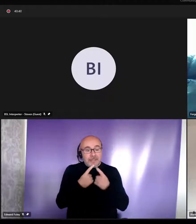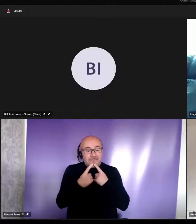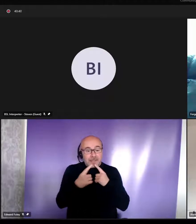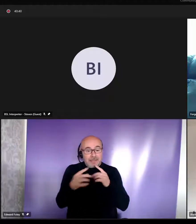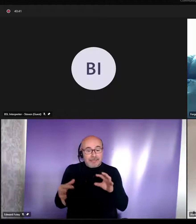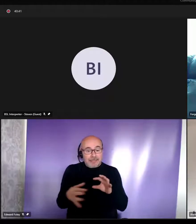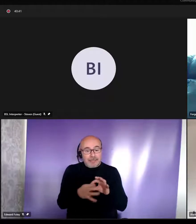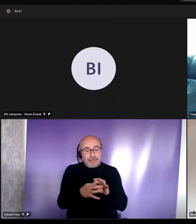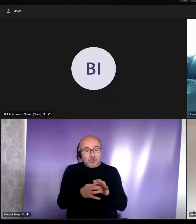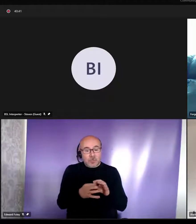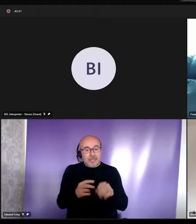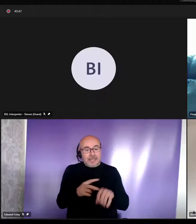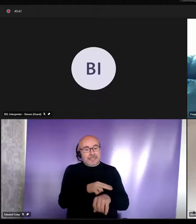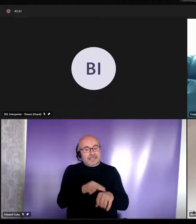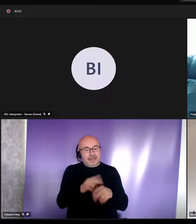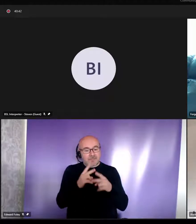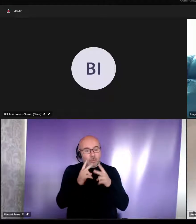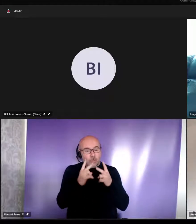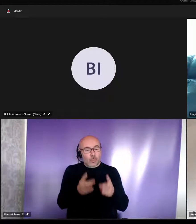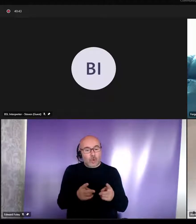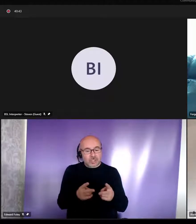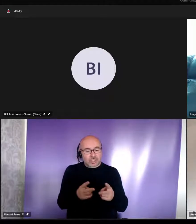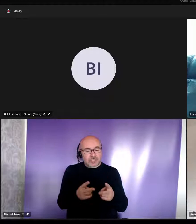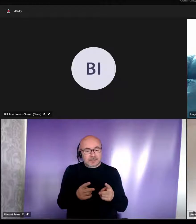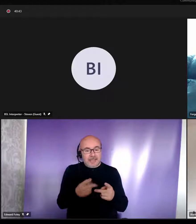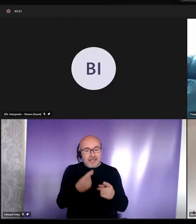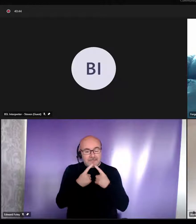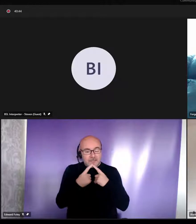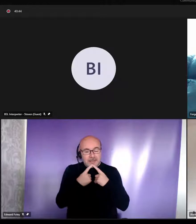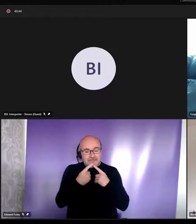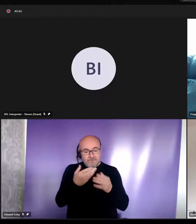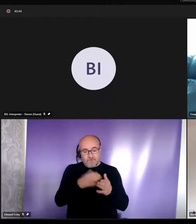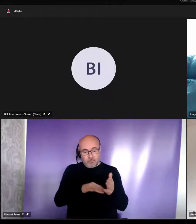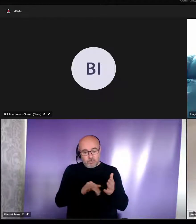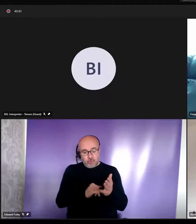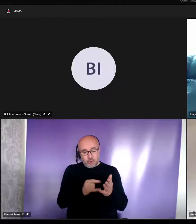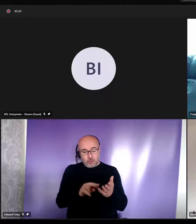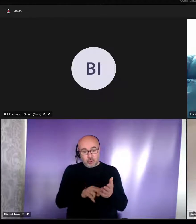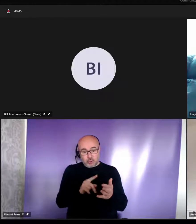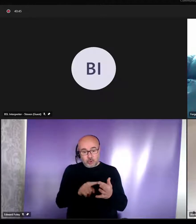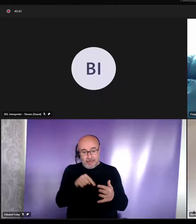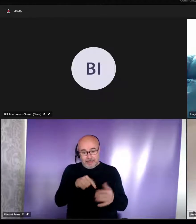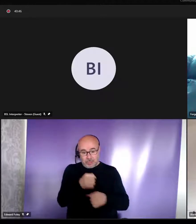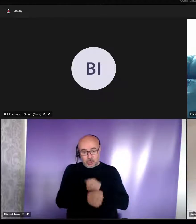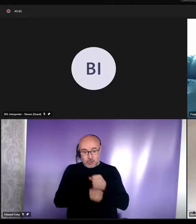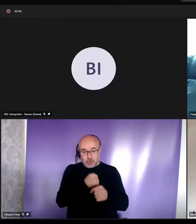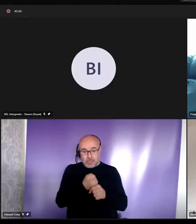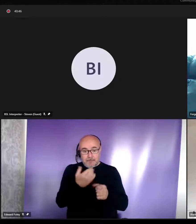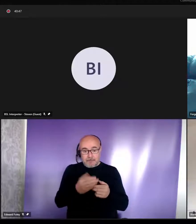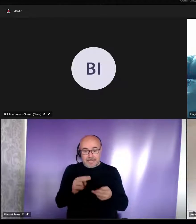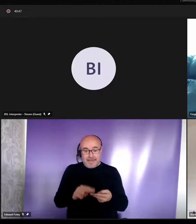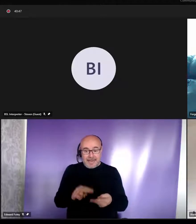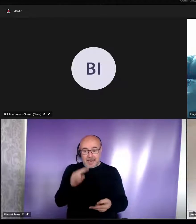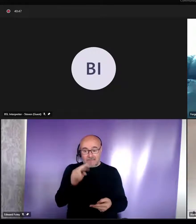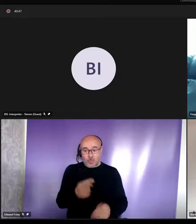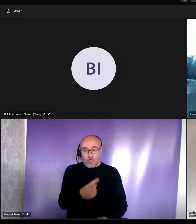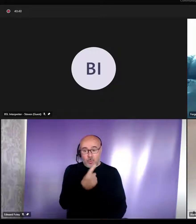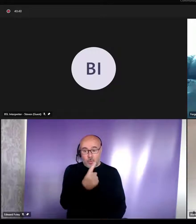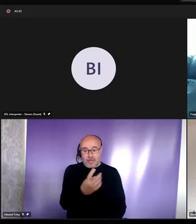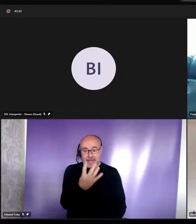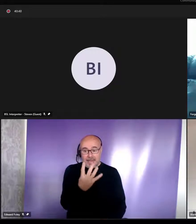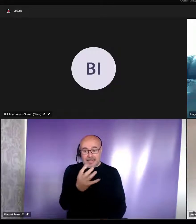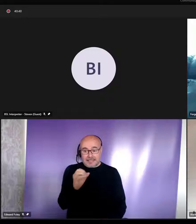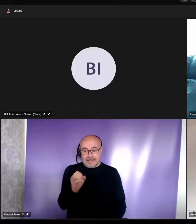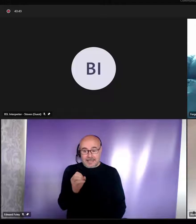watch information for the resource as at June of this year, and you'll see that there was an increase of 190 employees in